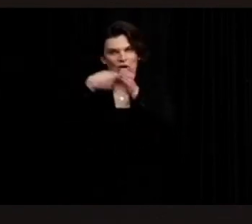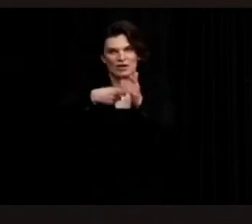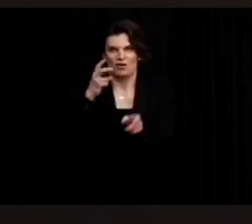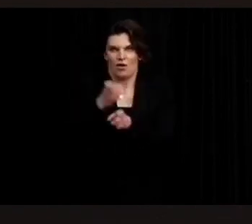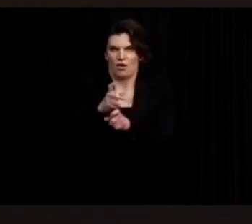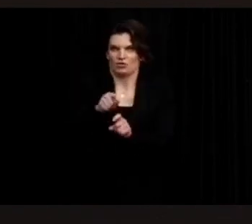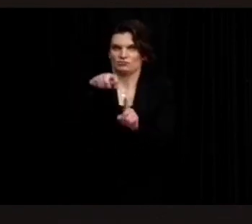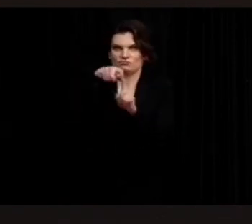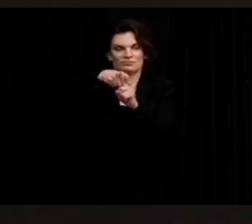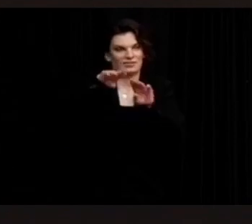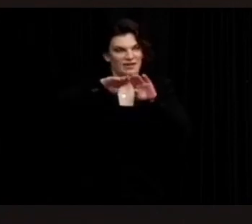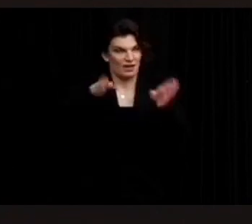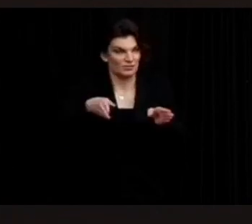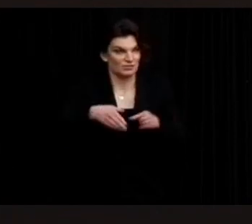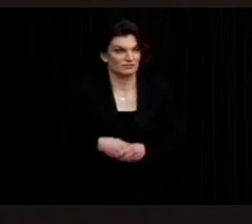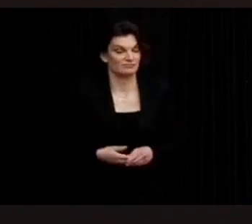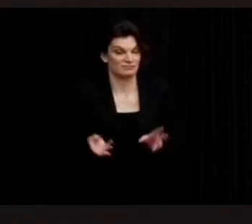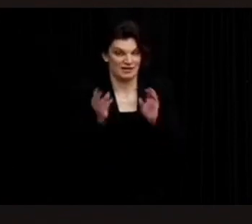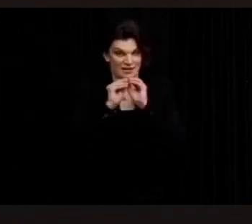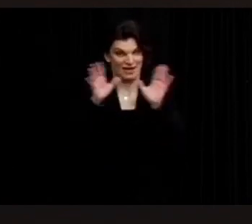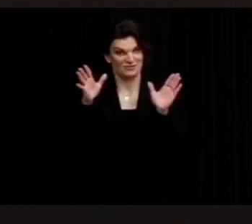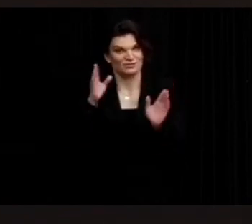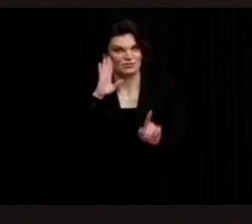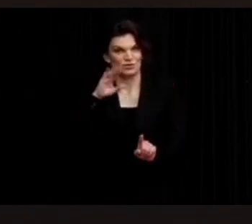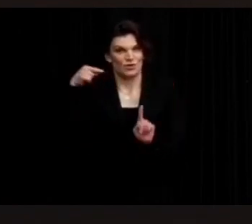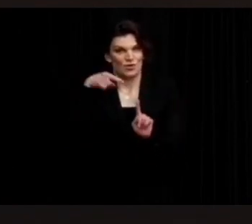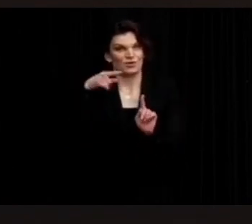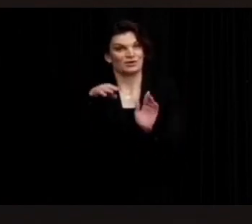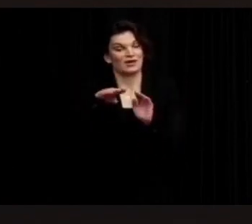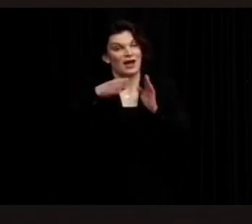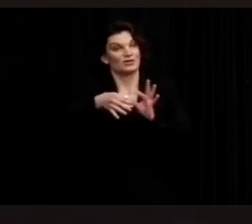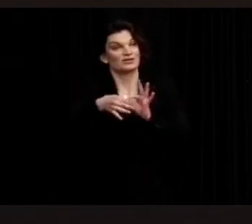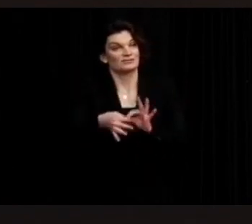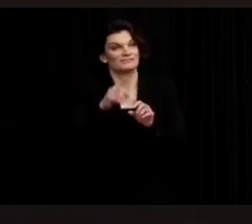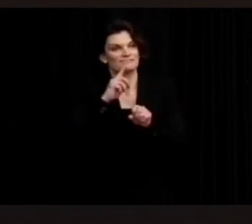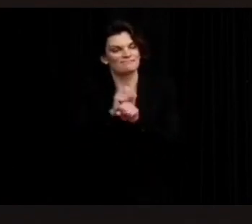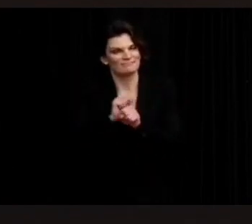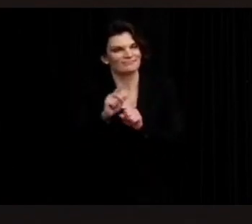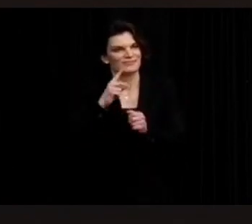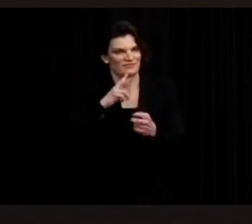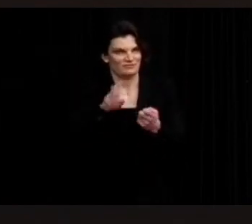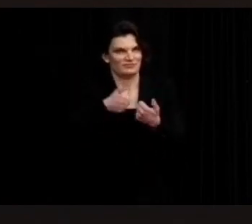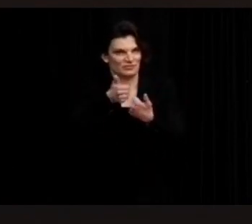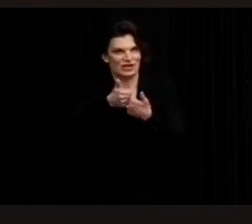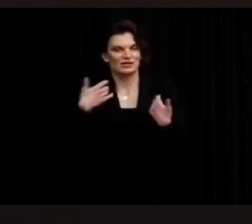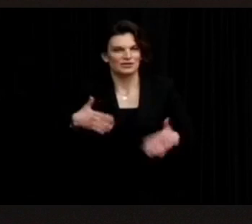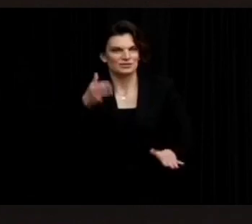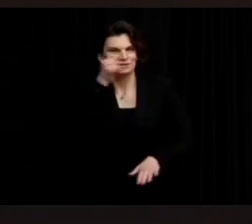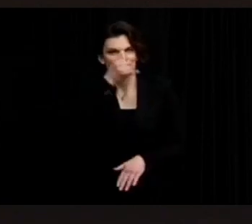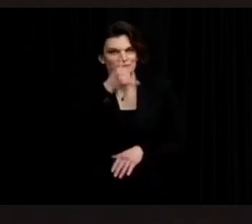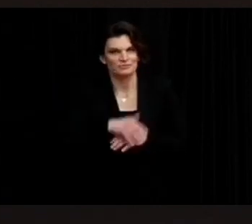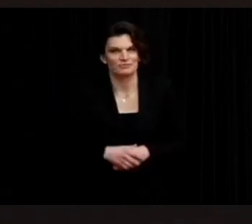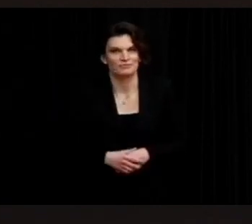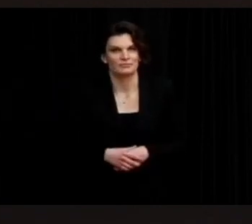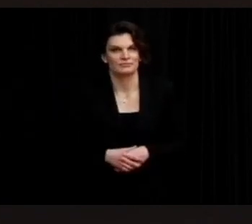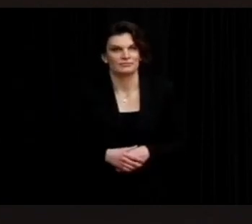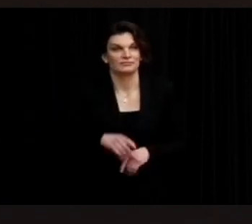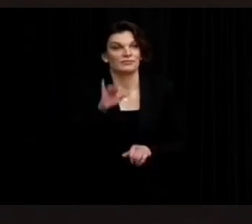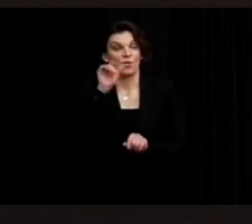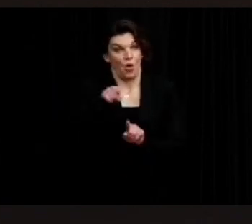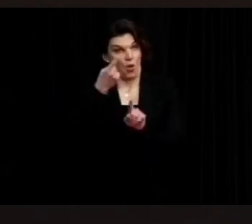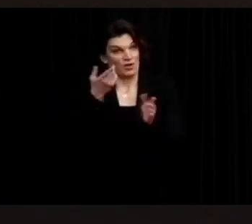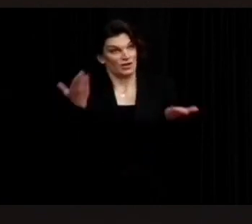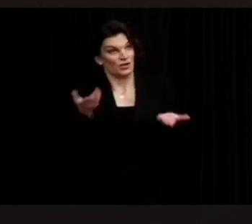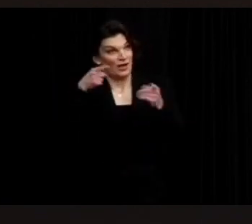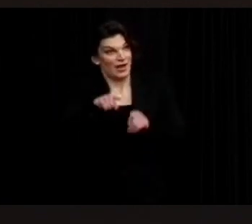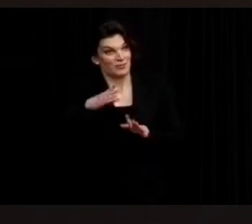clear. Housing is a serious statewide challenge. It's not unique to Michigan, but it is our